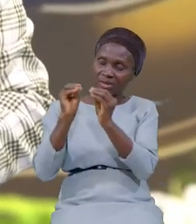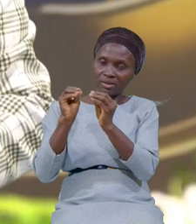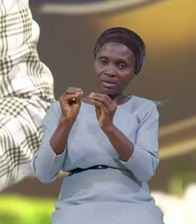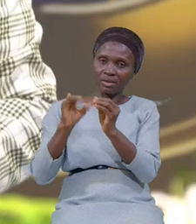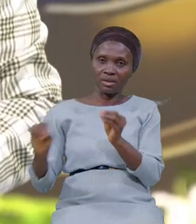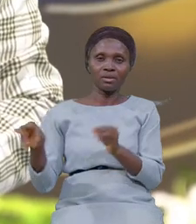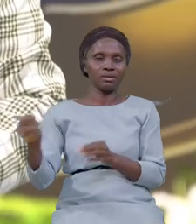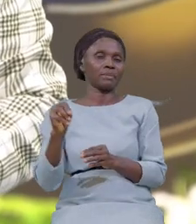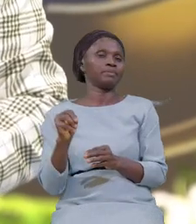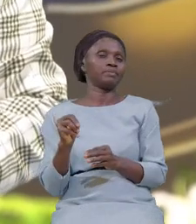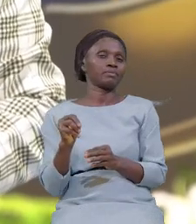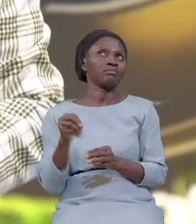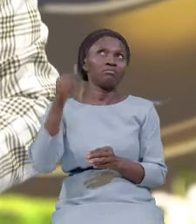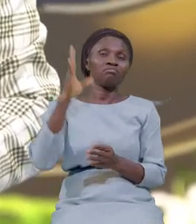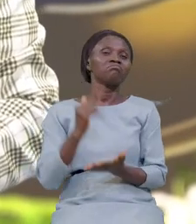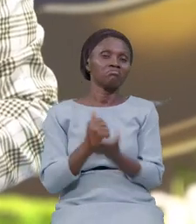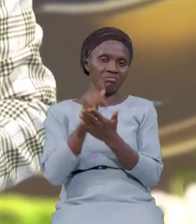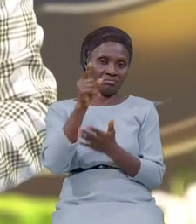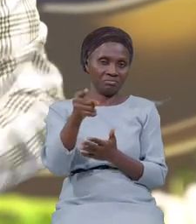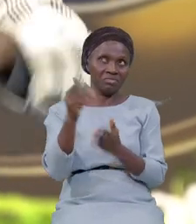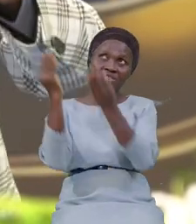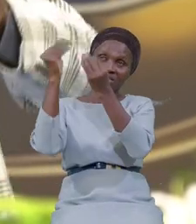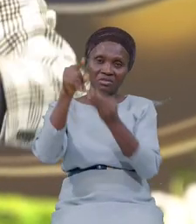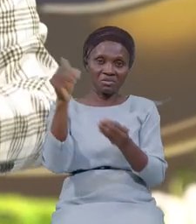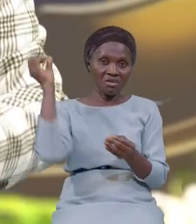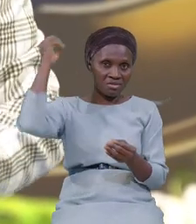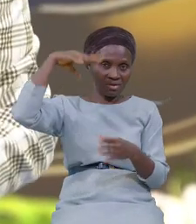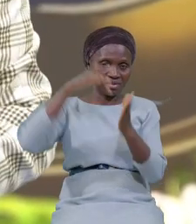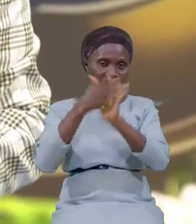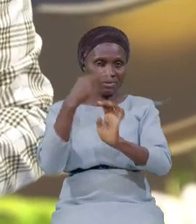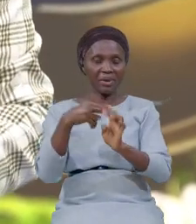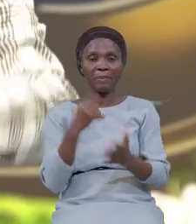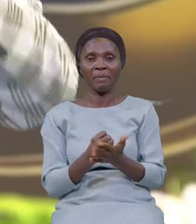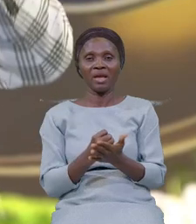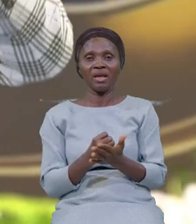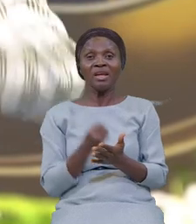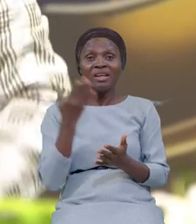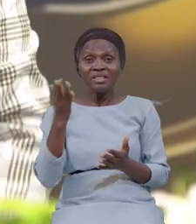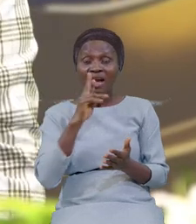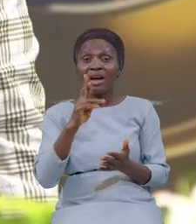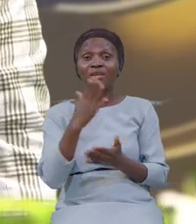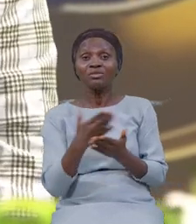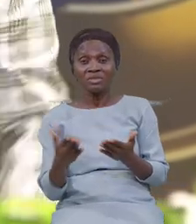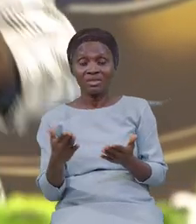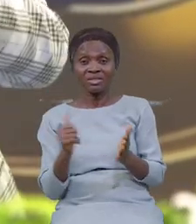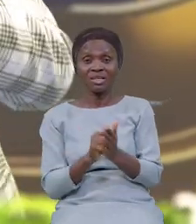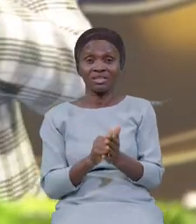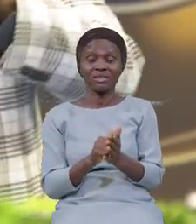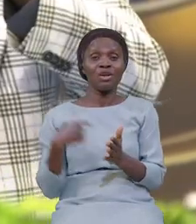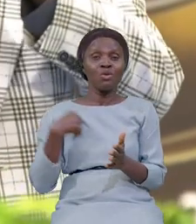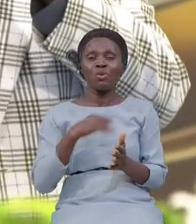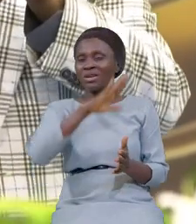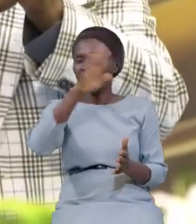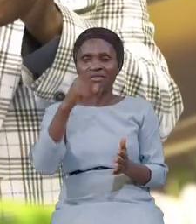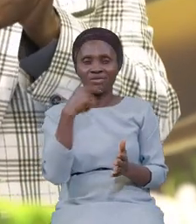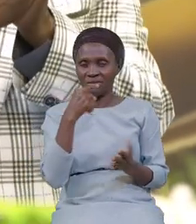you. He'll give you the grace. And there are things we never say. Even if those